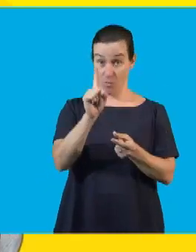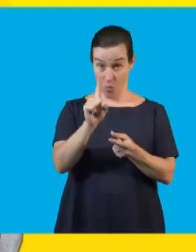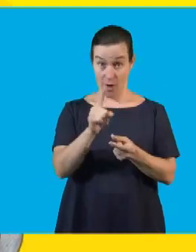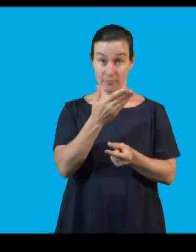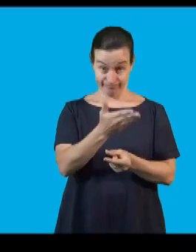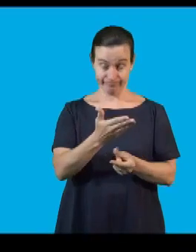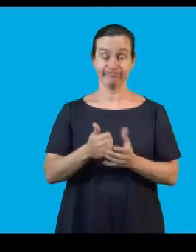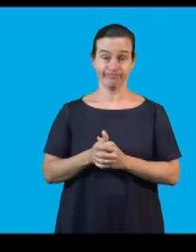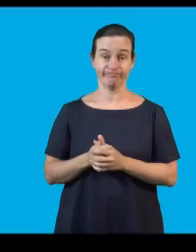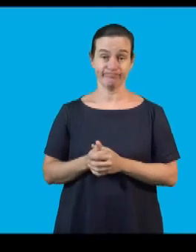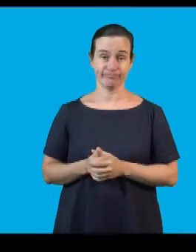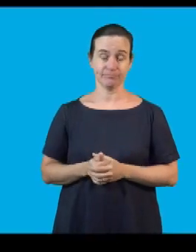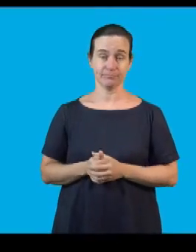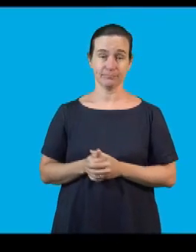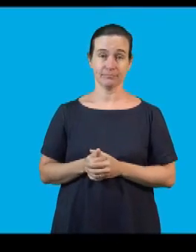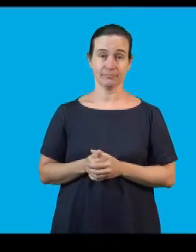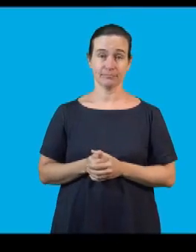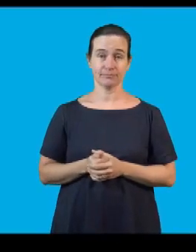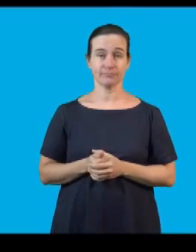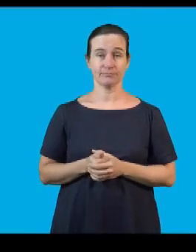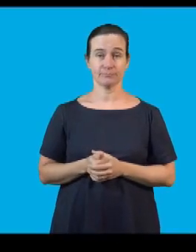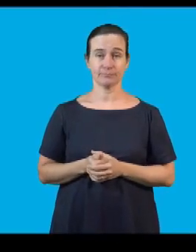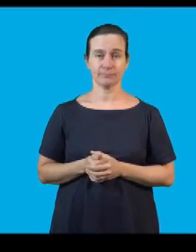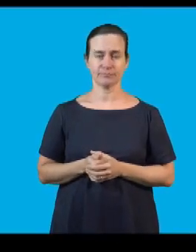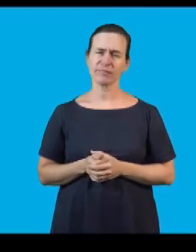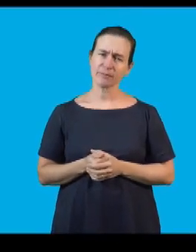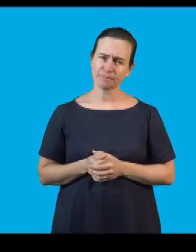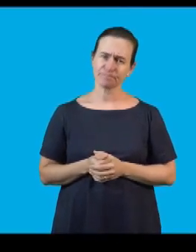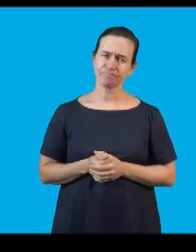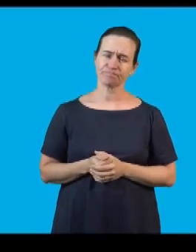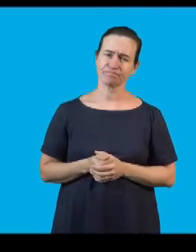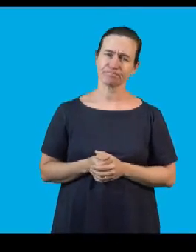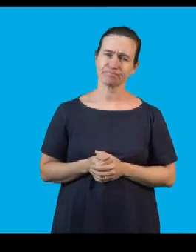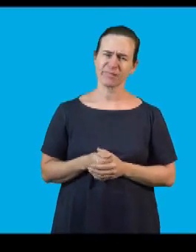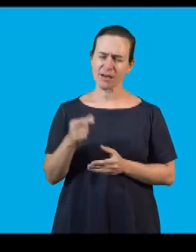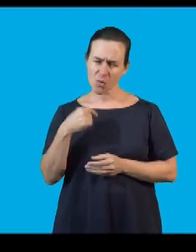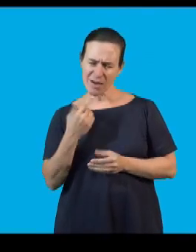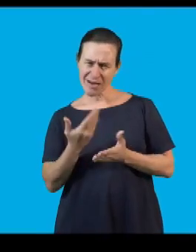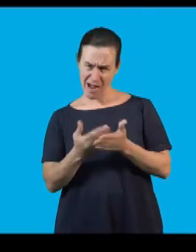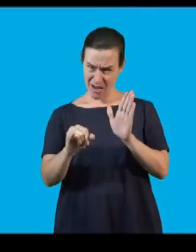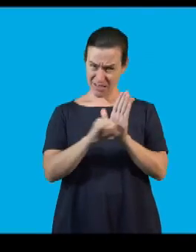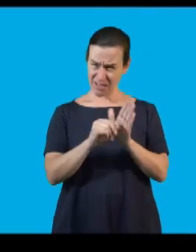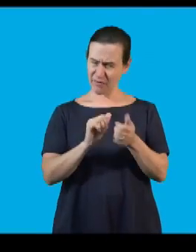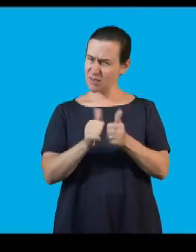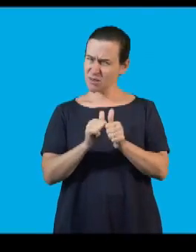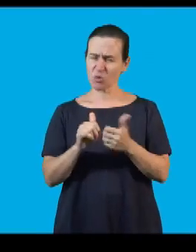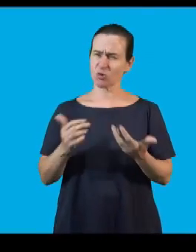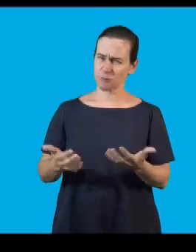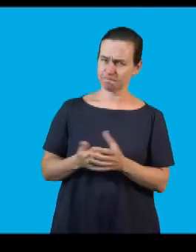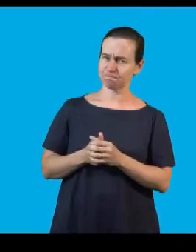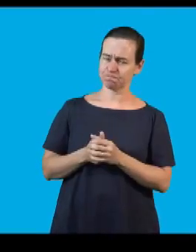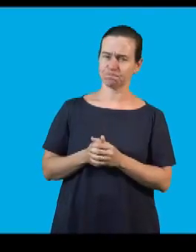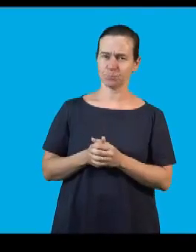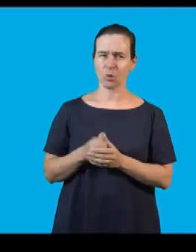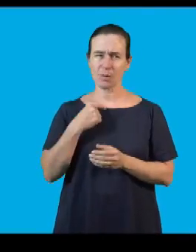is where we begin targeting, all right? And then how do we know which sport they're talking about? So remember, we